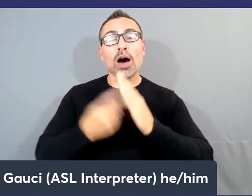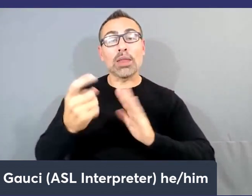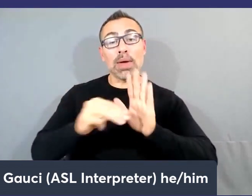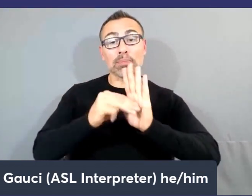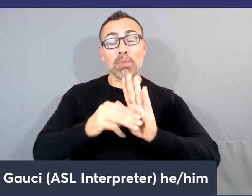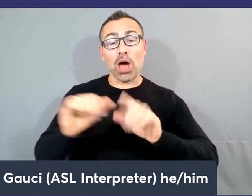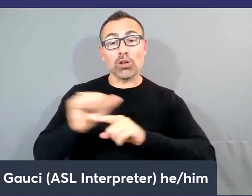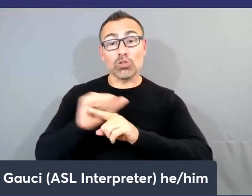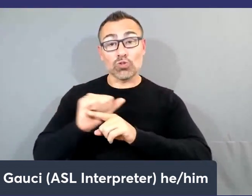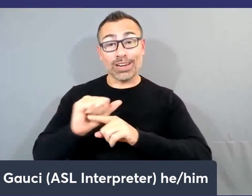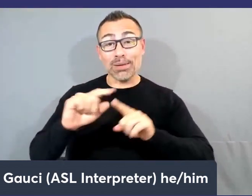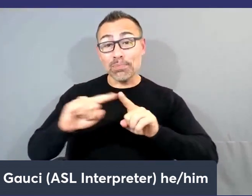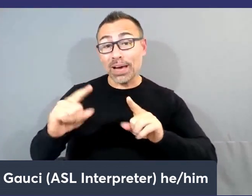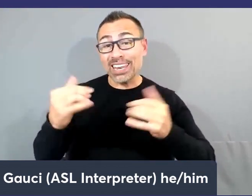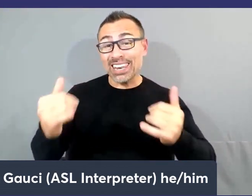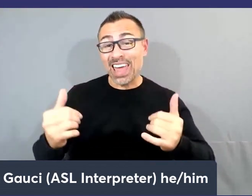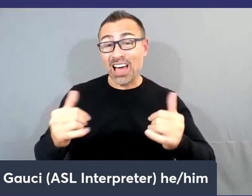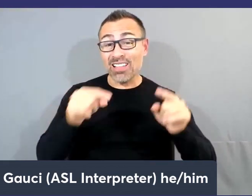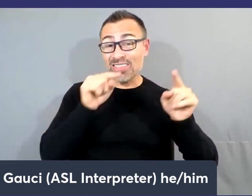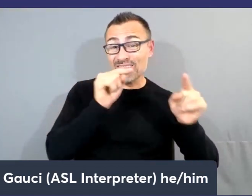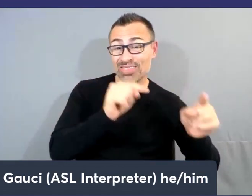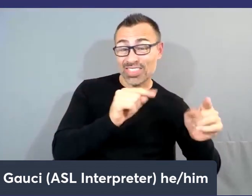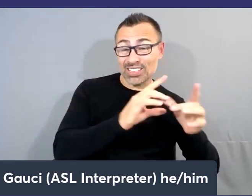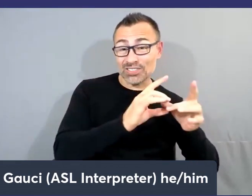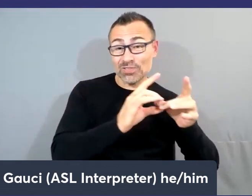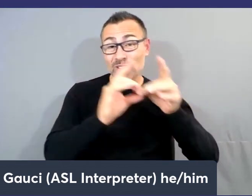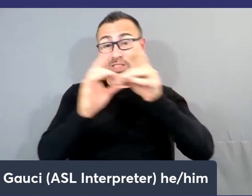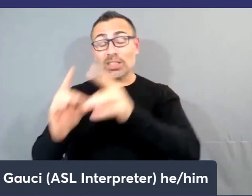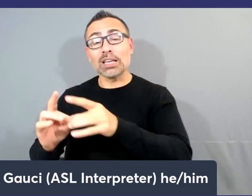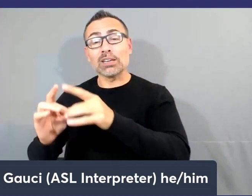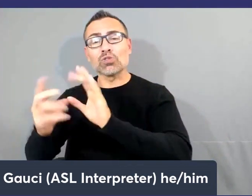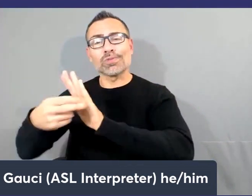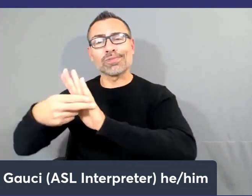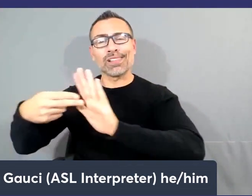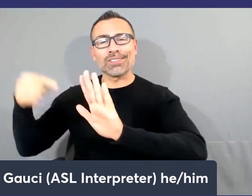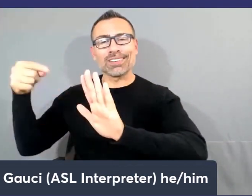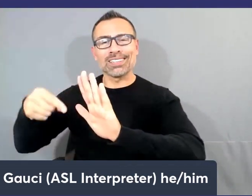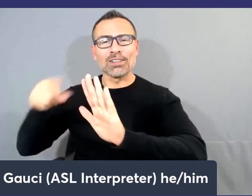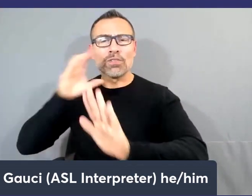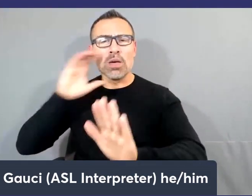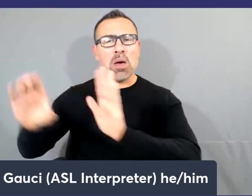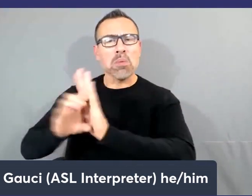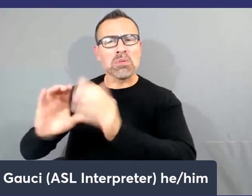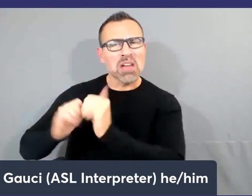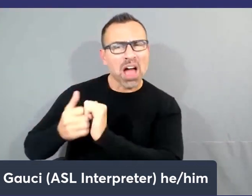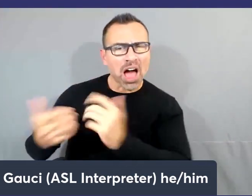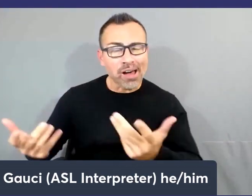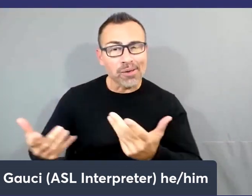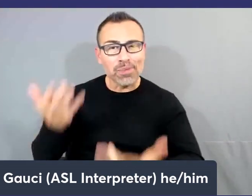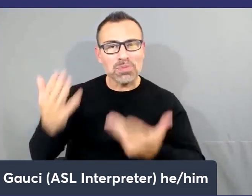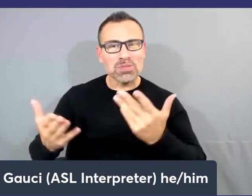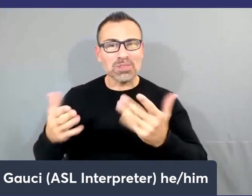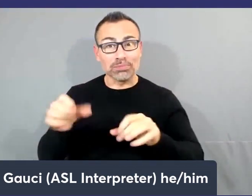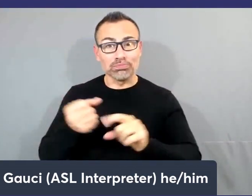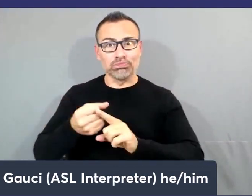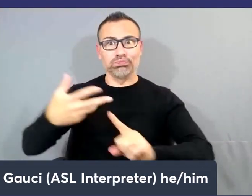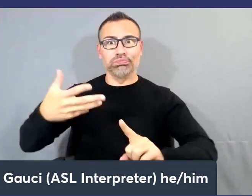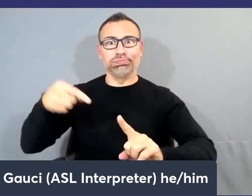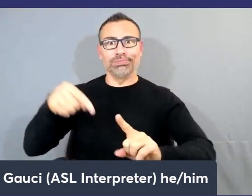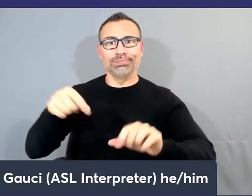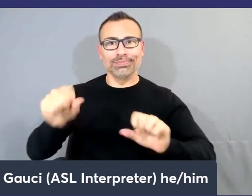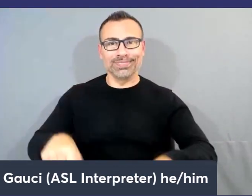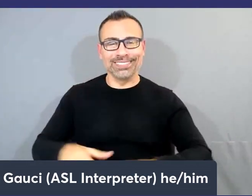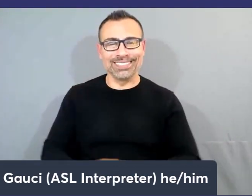to how does this actually relate to image classification differences? Maybe if you can explain it. Sure.